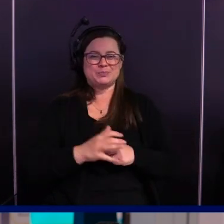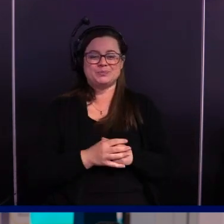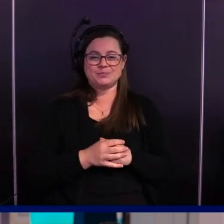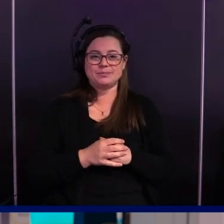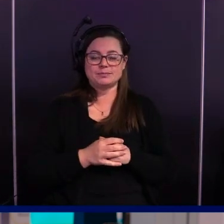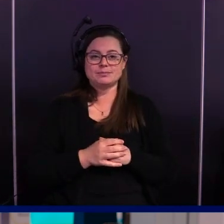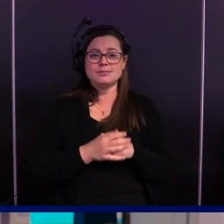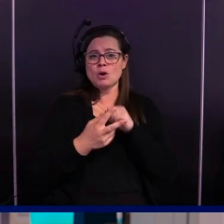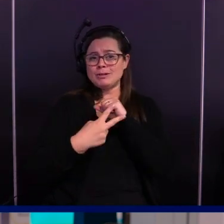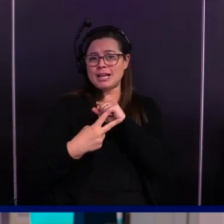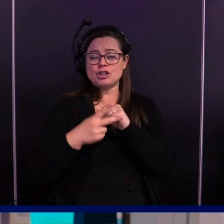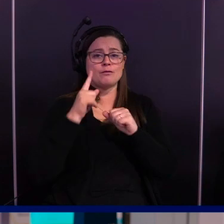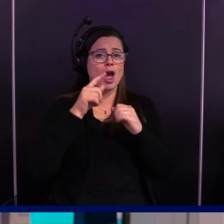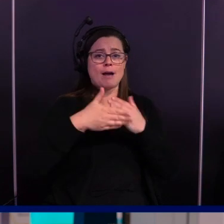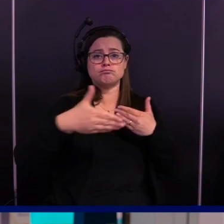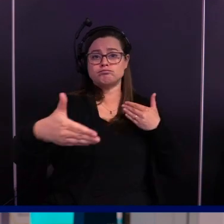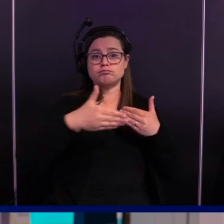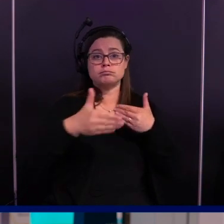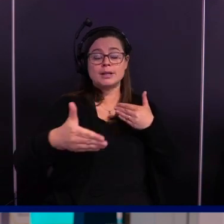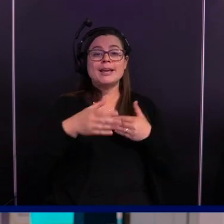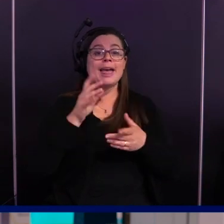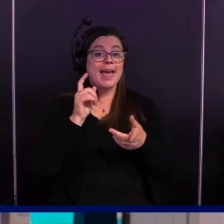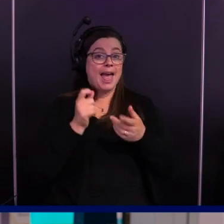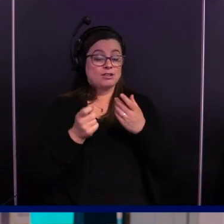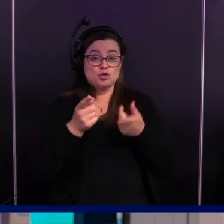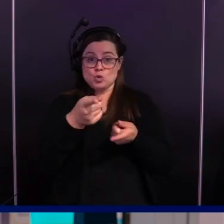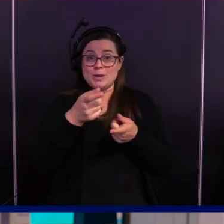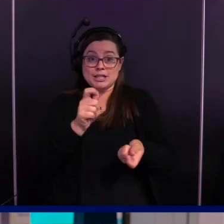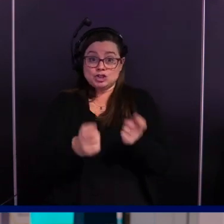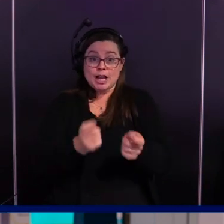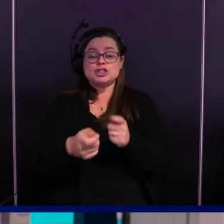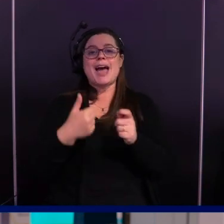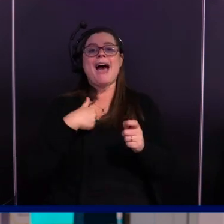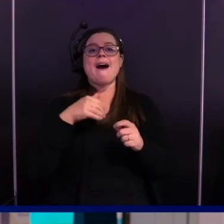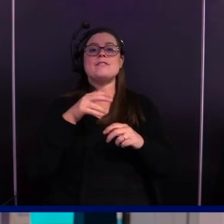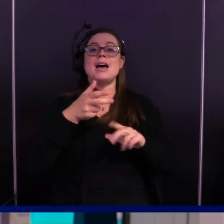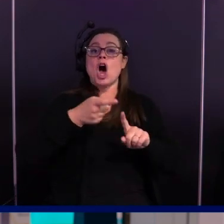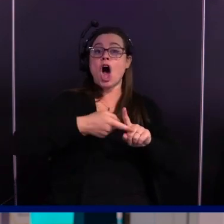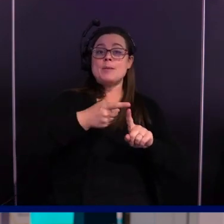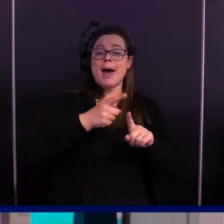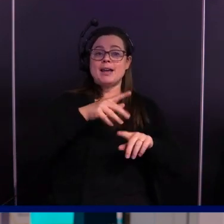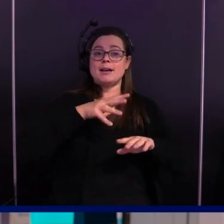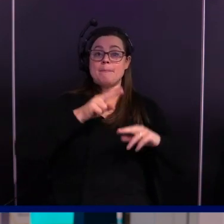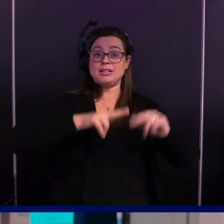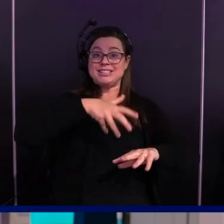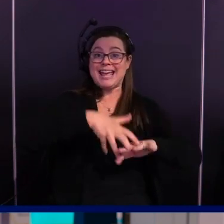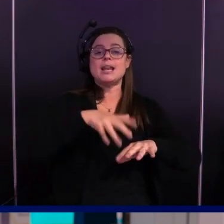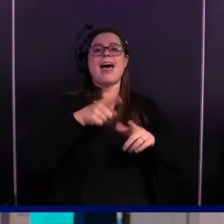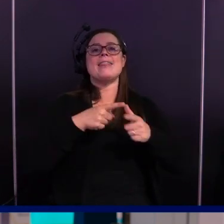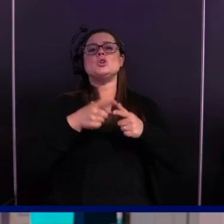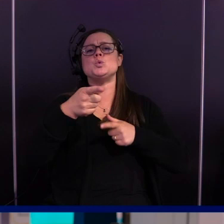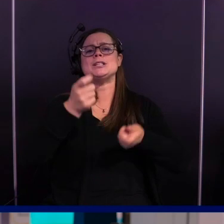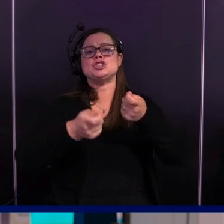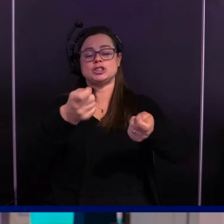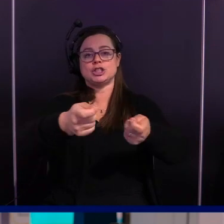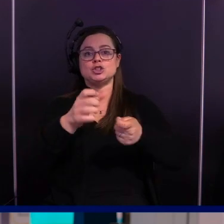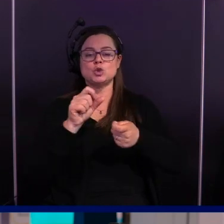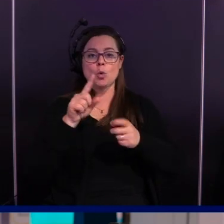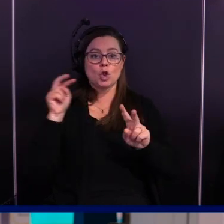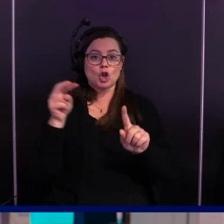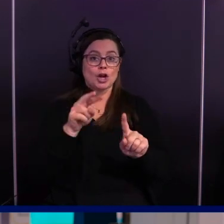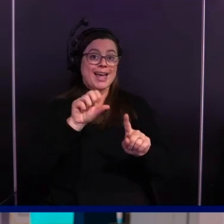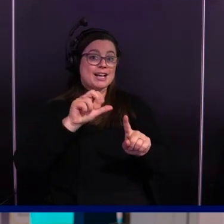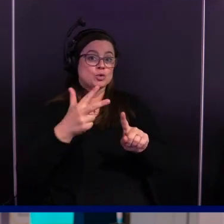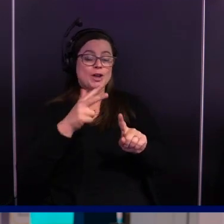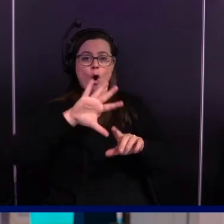then you can change them. It comes with some of the inbuilt things, and then it will create. And if you look at it, here, Amazon S3, that is where